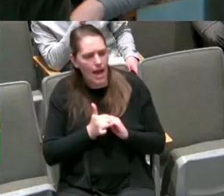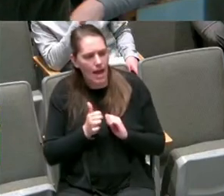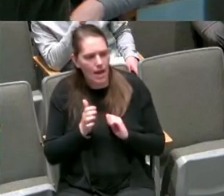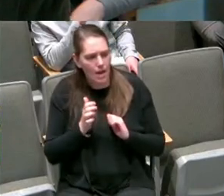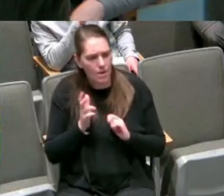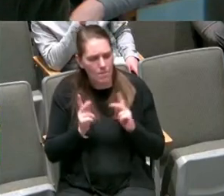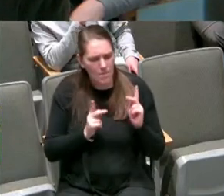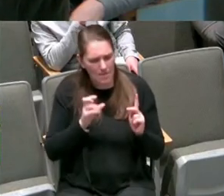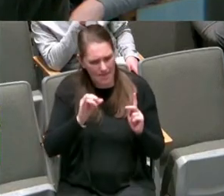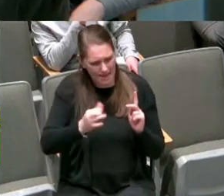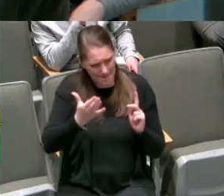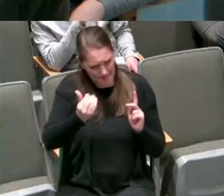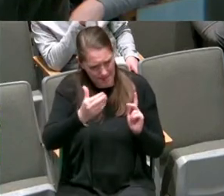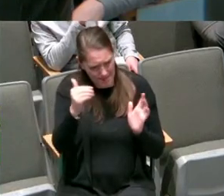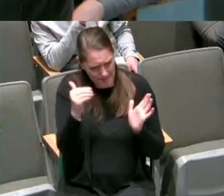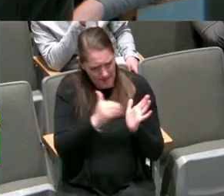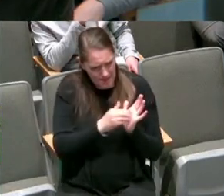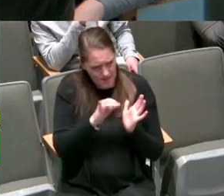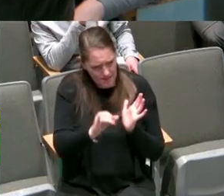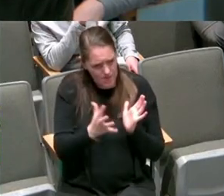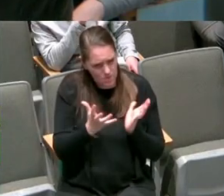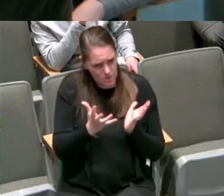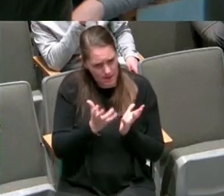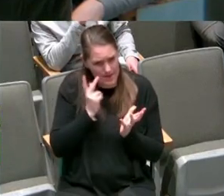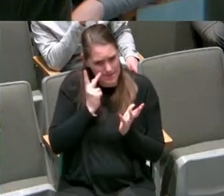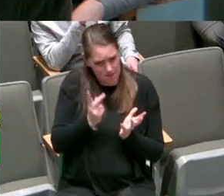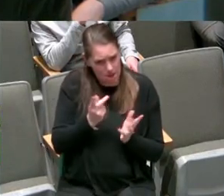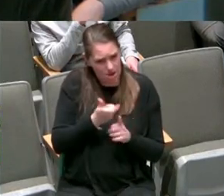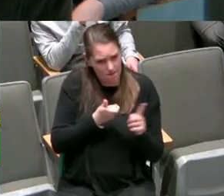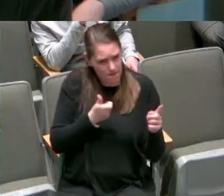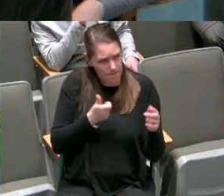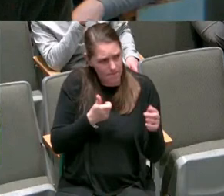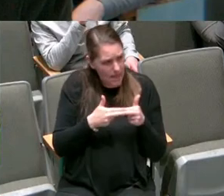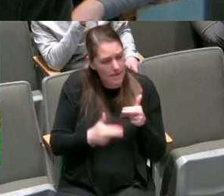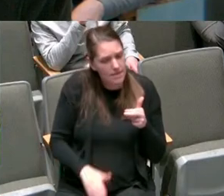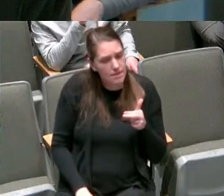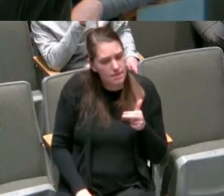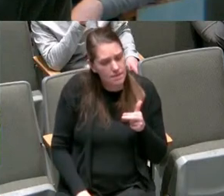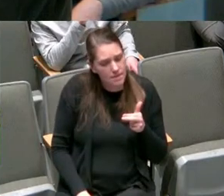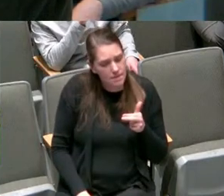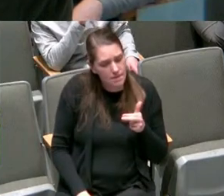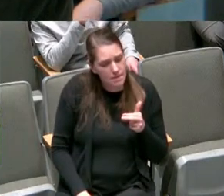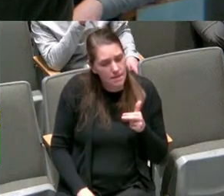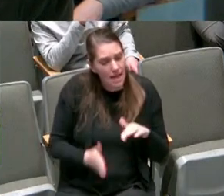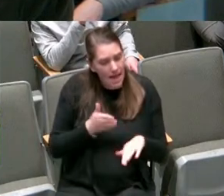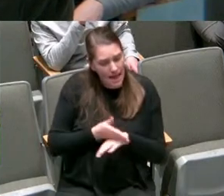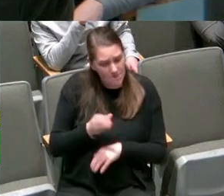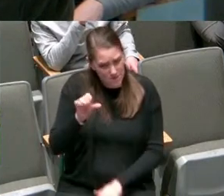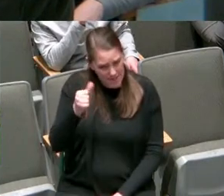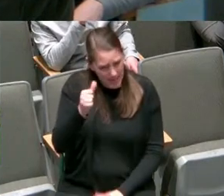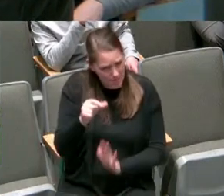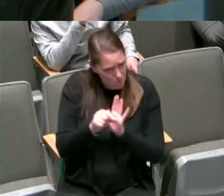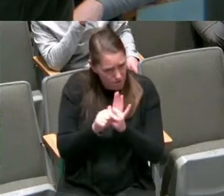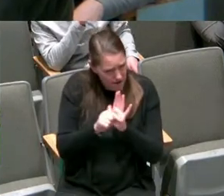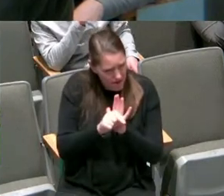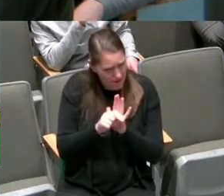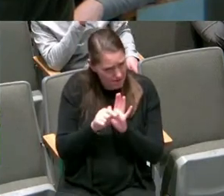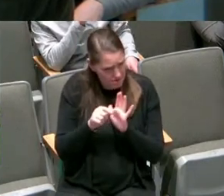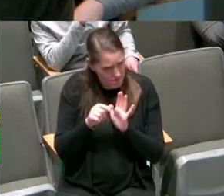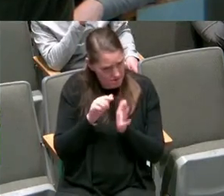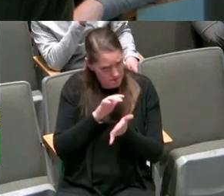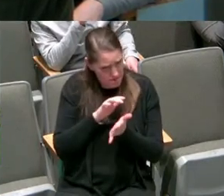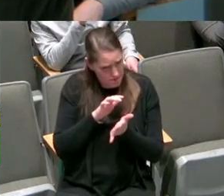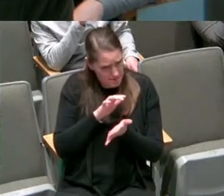fifteen thousand that's what I saw from the slide uh after 10th grade kids moved to